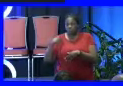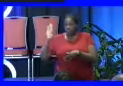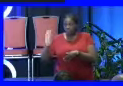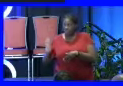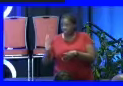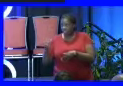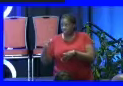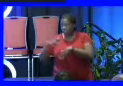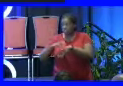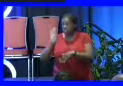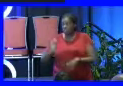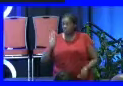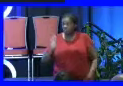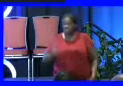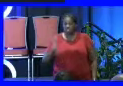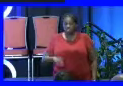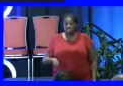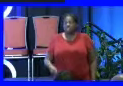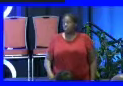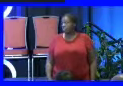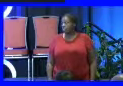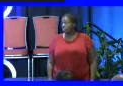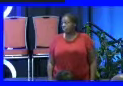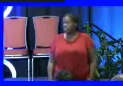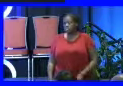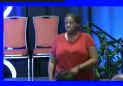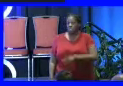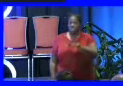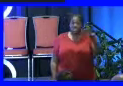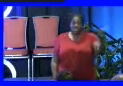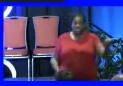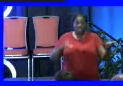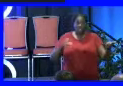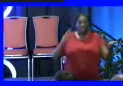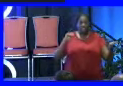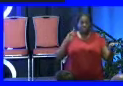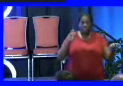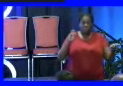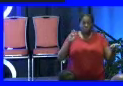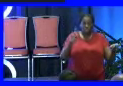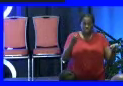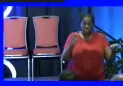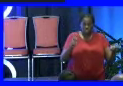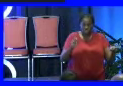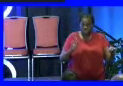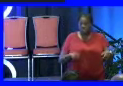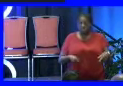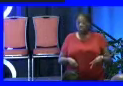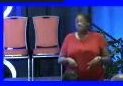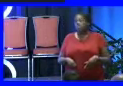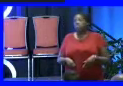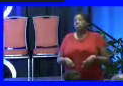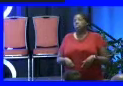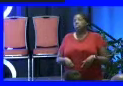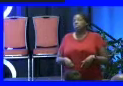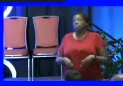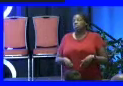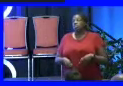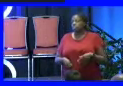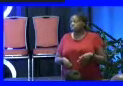Boston? Okay. Across the river is Cambridge. They have a continuum of care. It's one subway